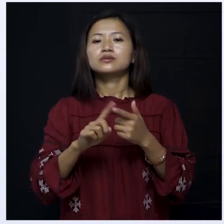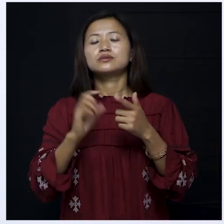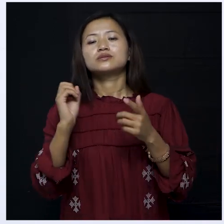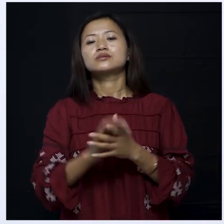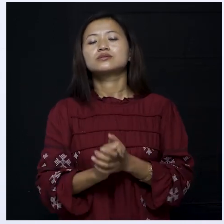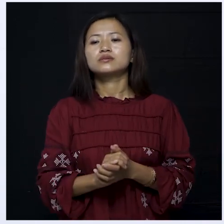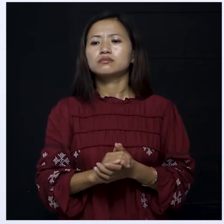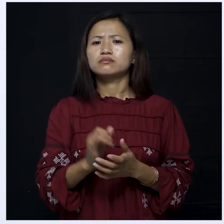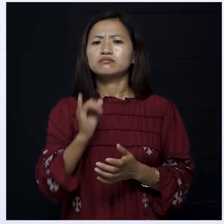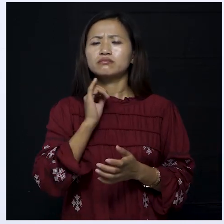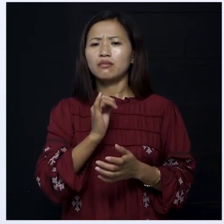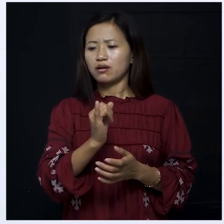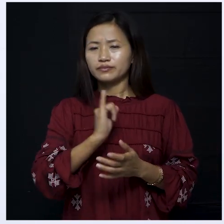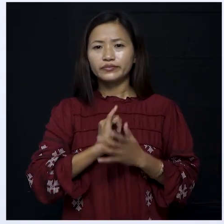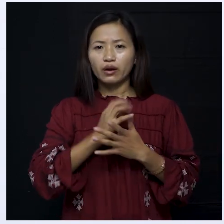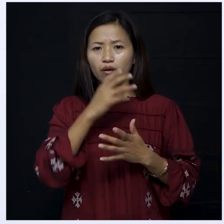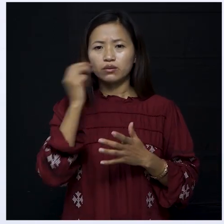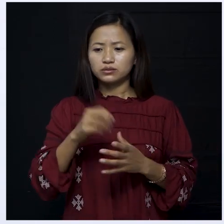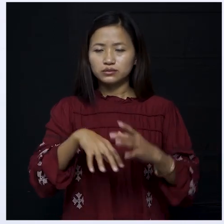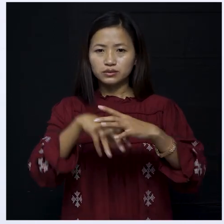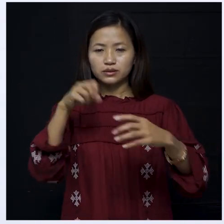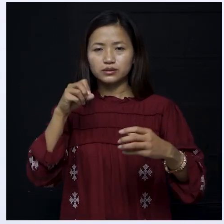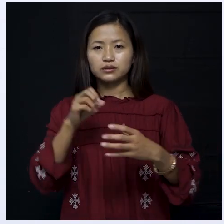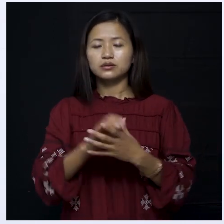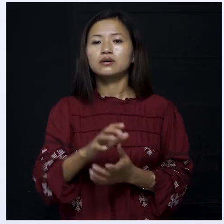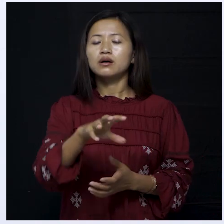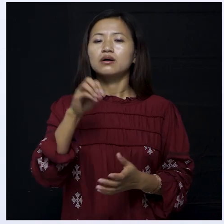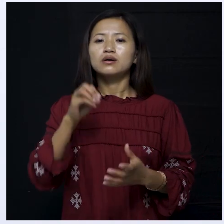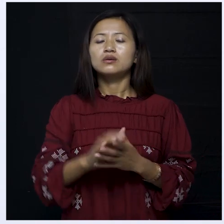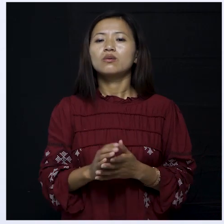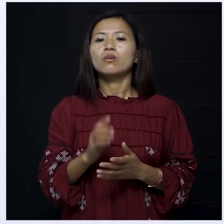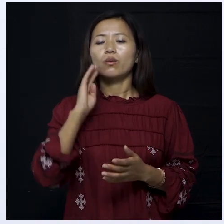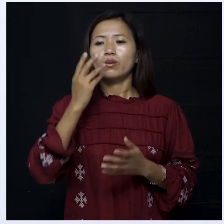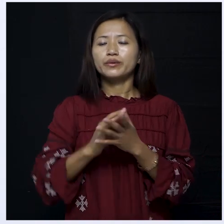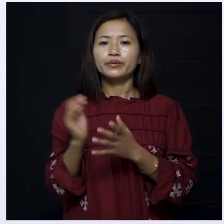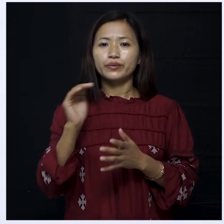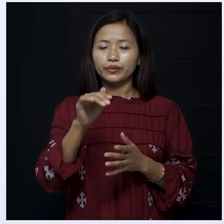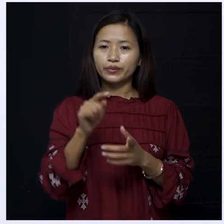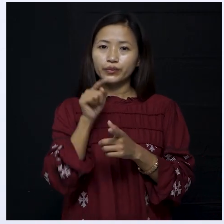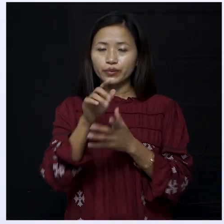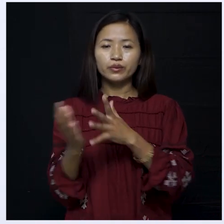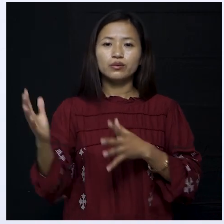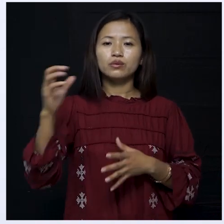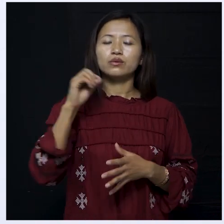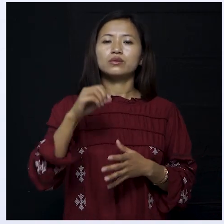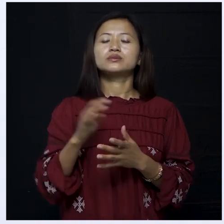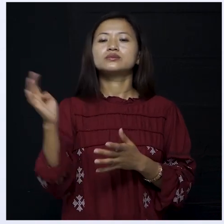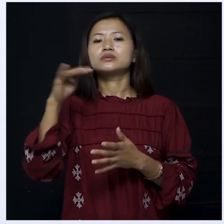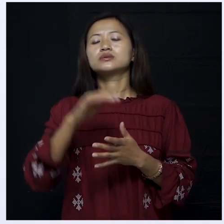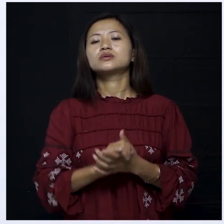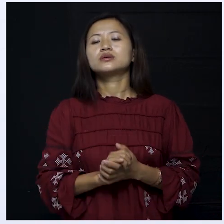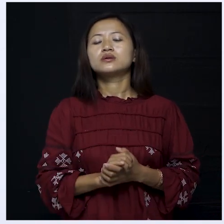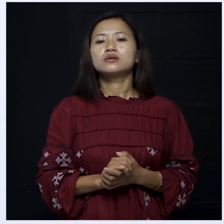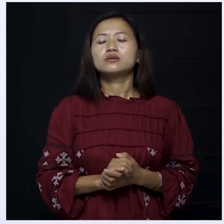taken out, in fact, when you called. Let's say we begin this sentence, the sentence with when you